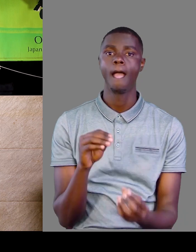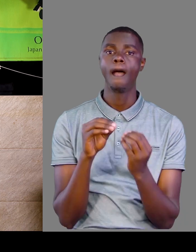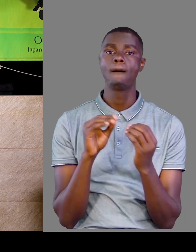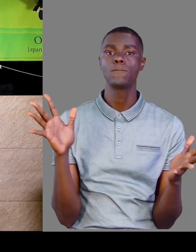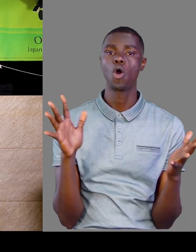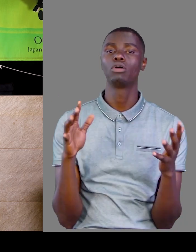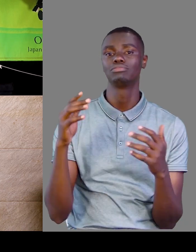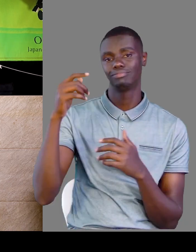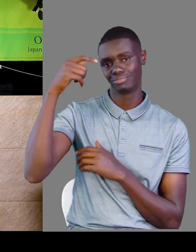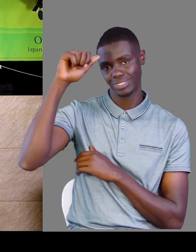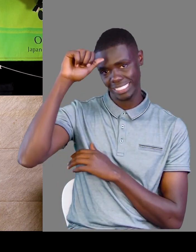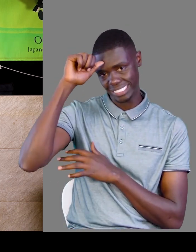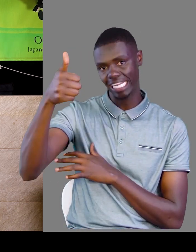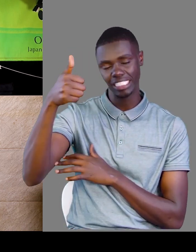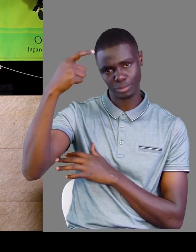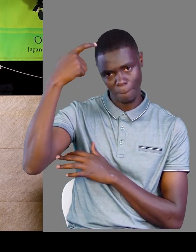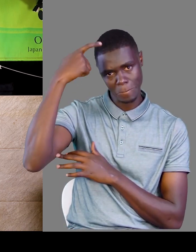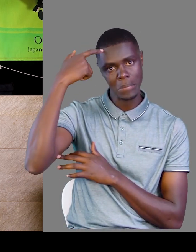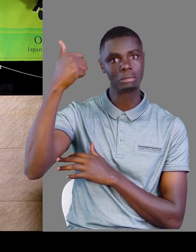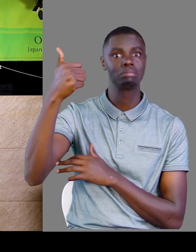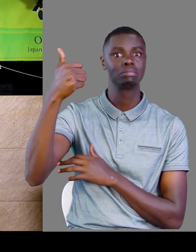More intelligence, more